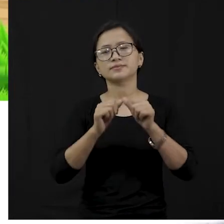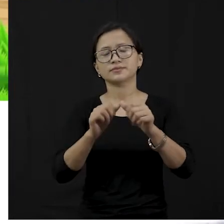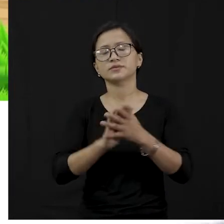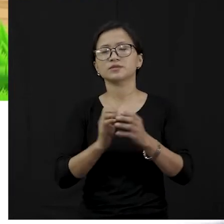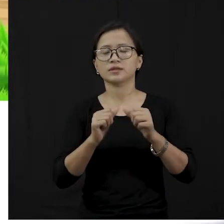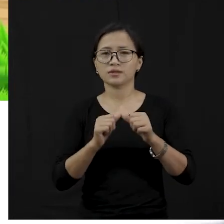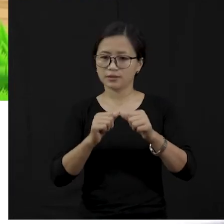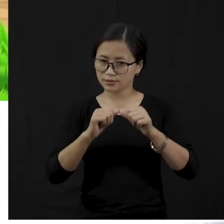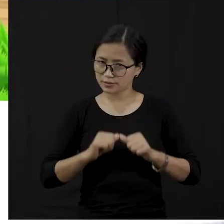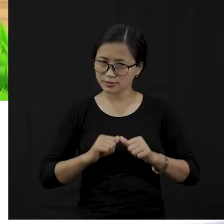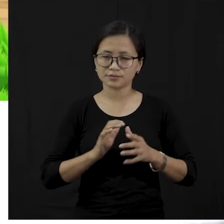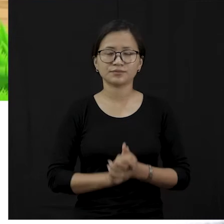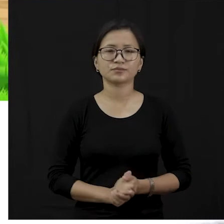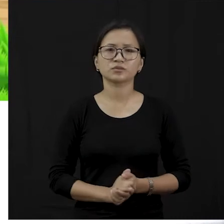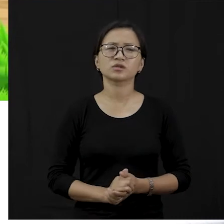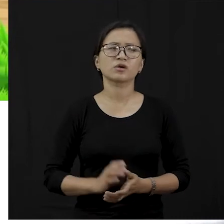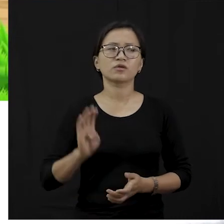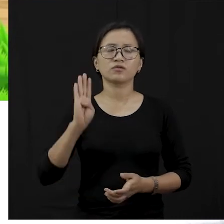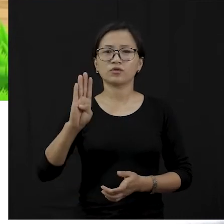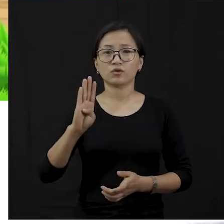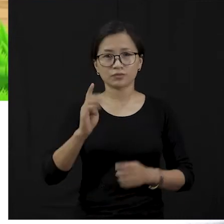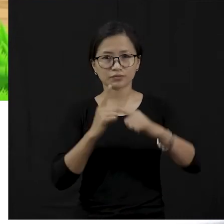sum. Okay, 4 plus 5 is equal